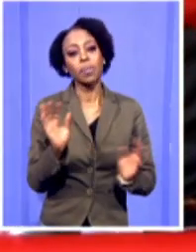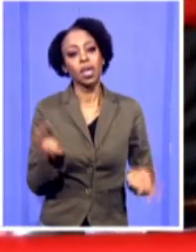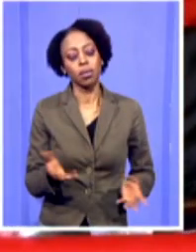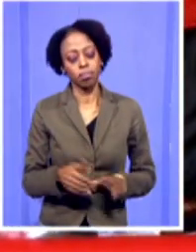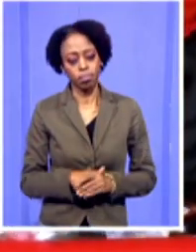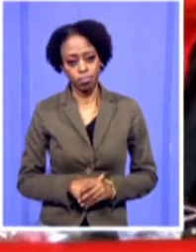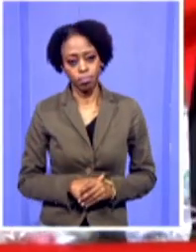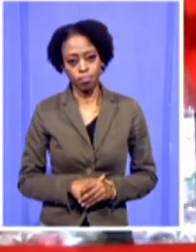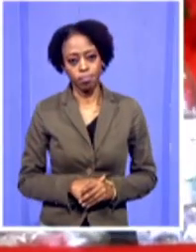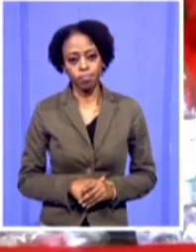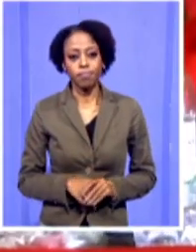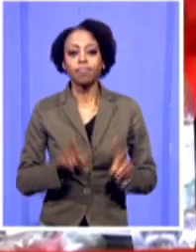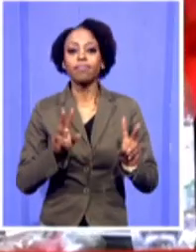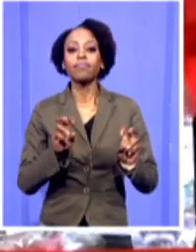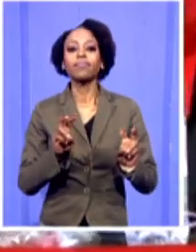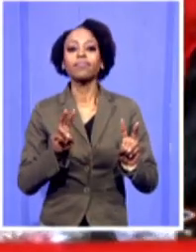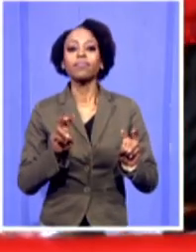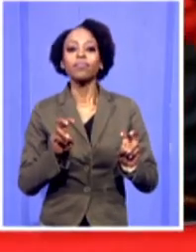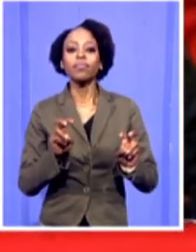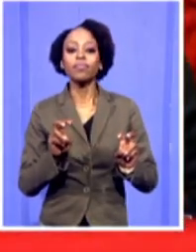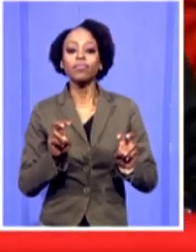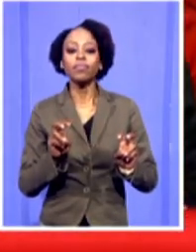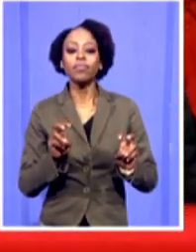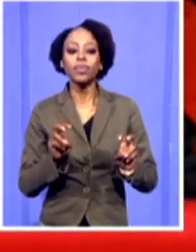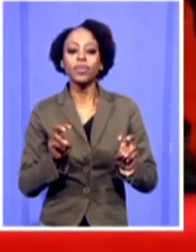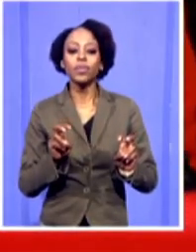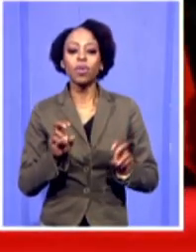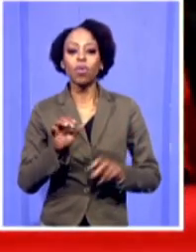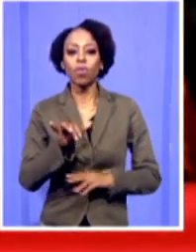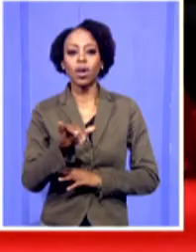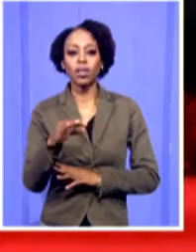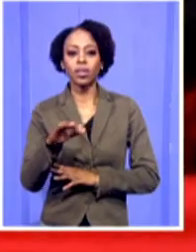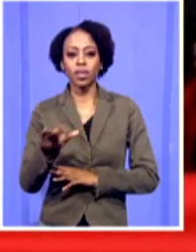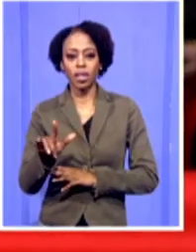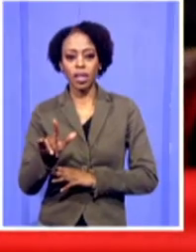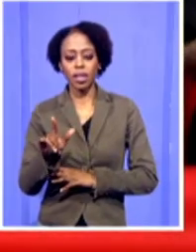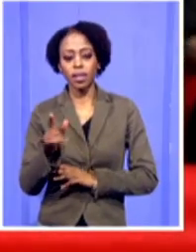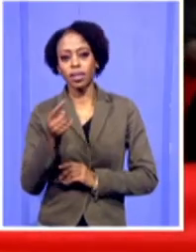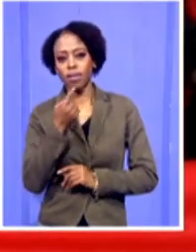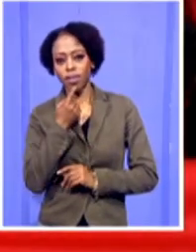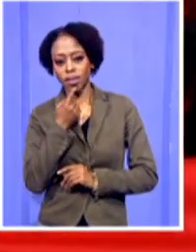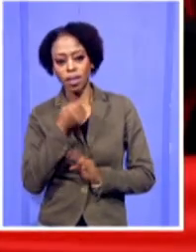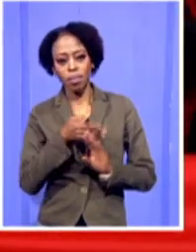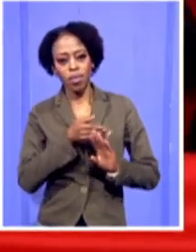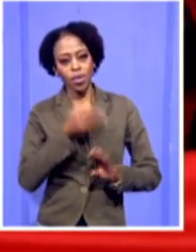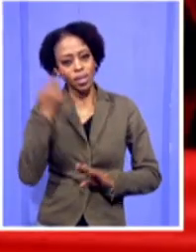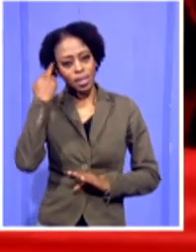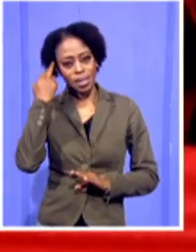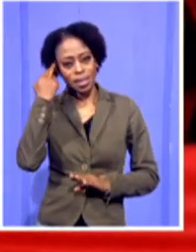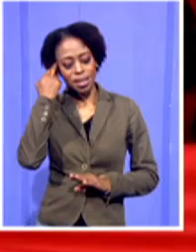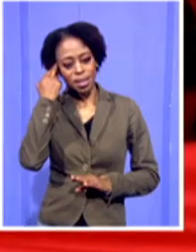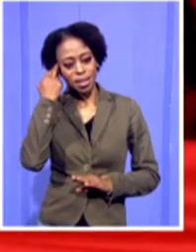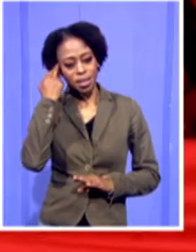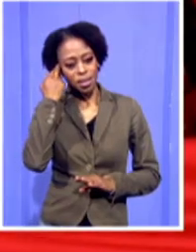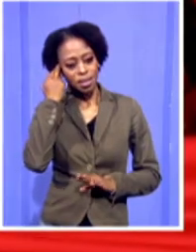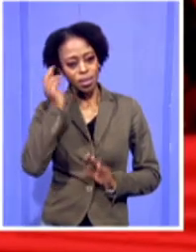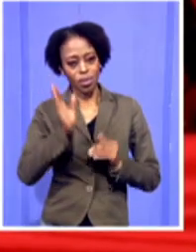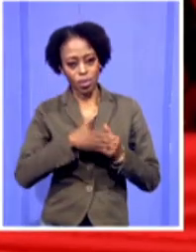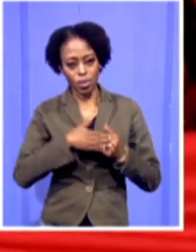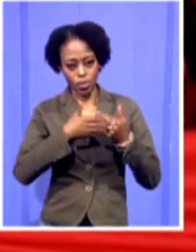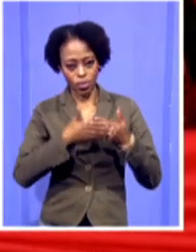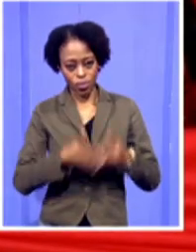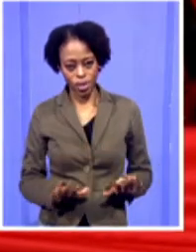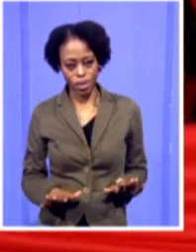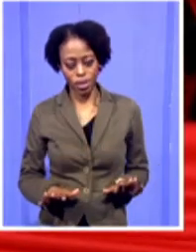the issue of the YCL speaking before the General Secretary is closed.